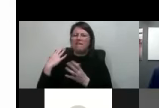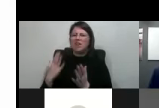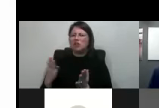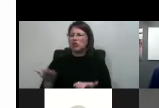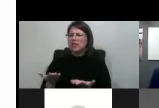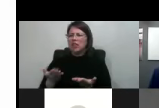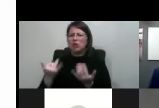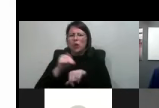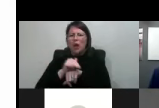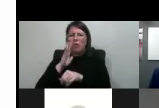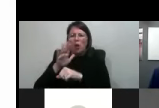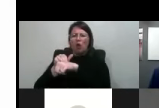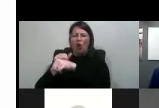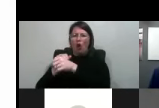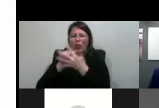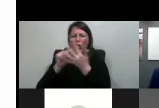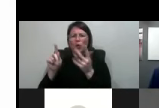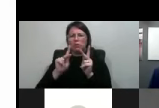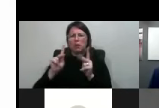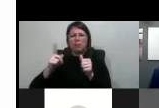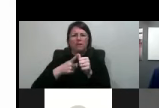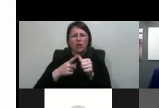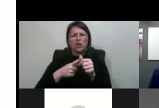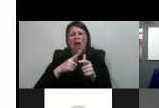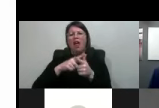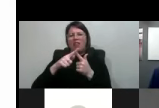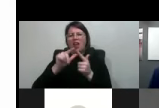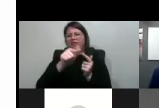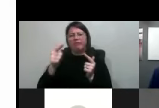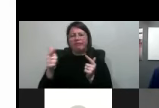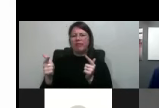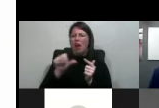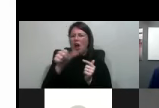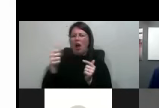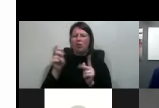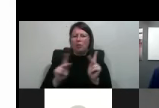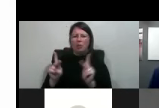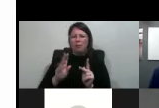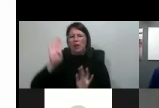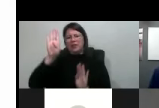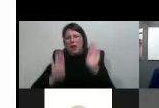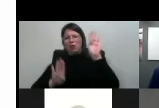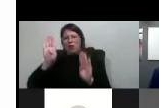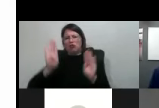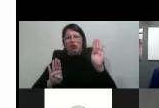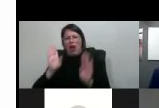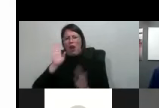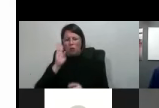them first and then move on to others as they've raised their hands.